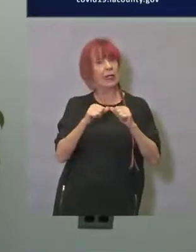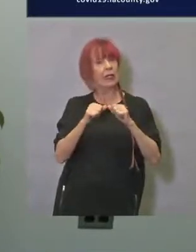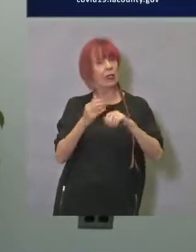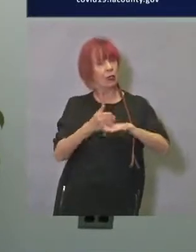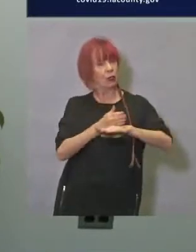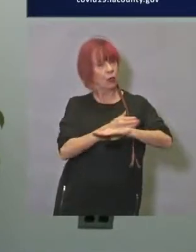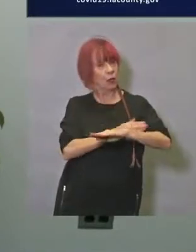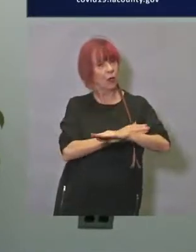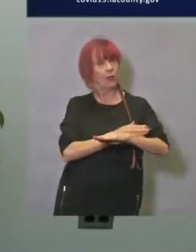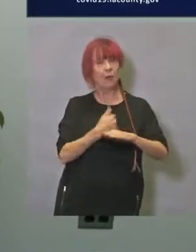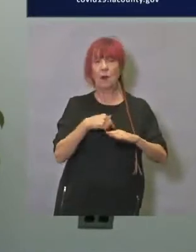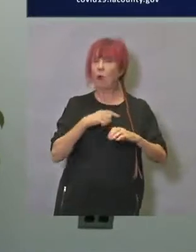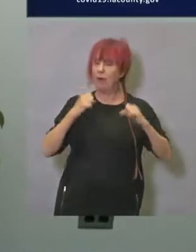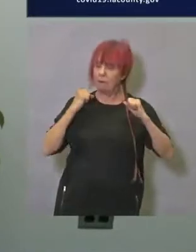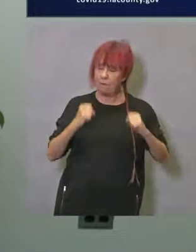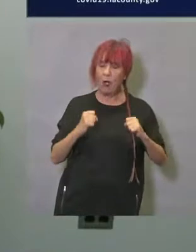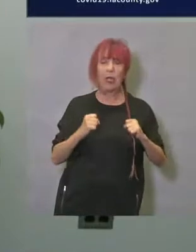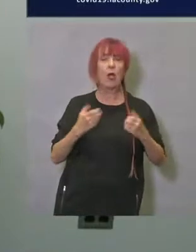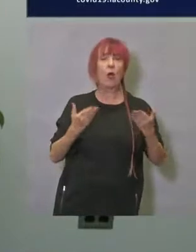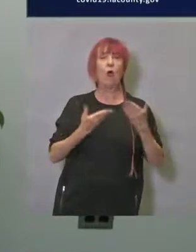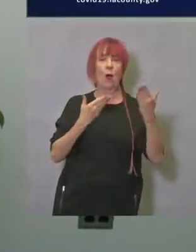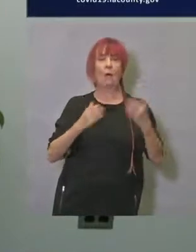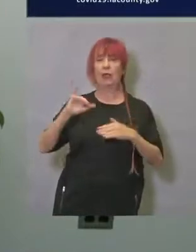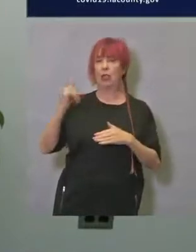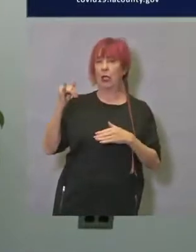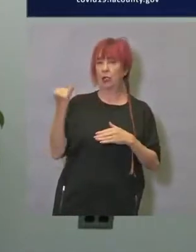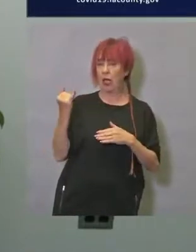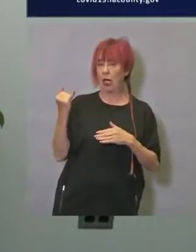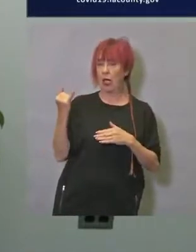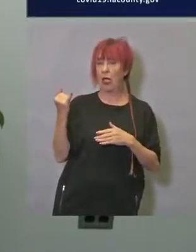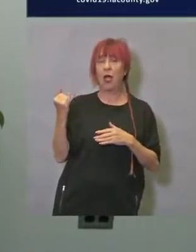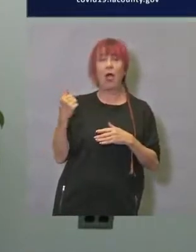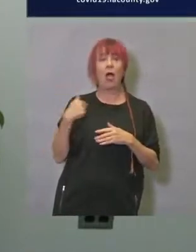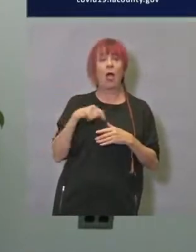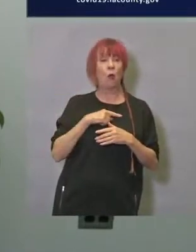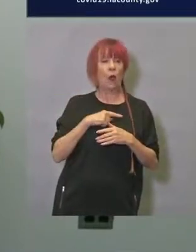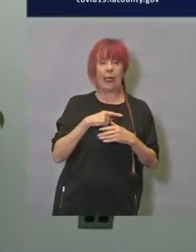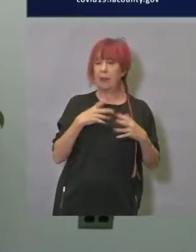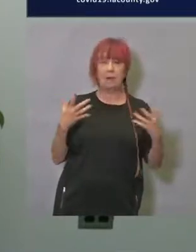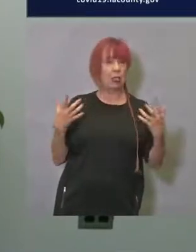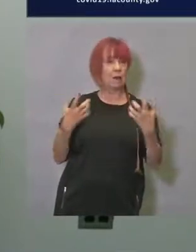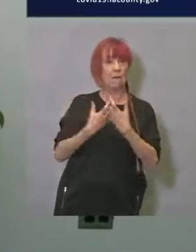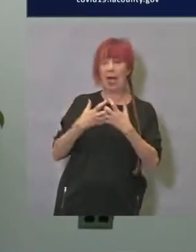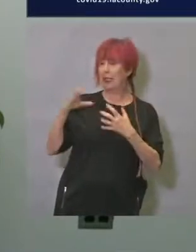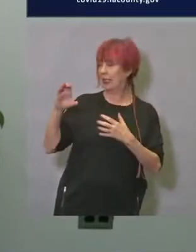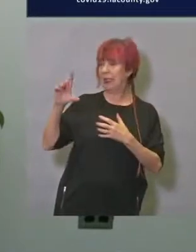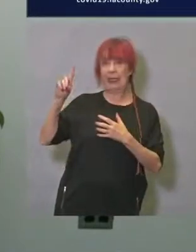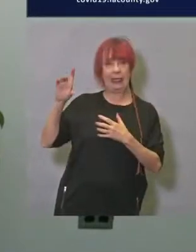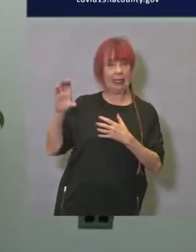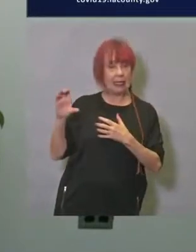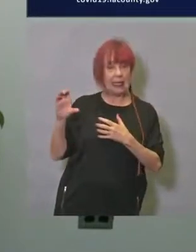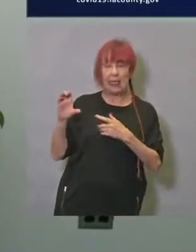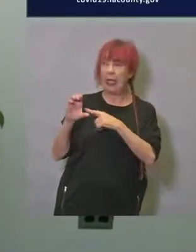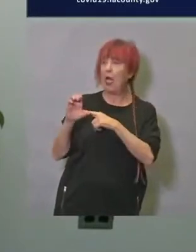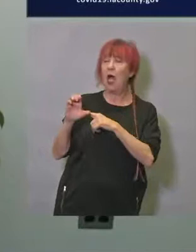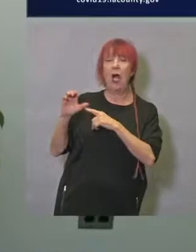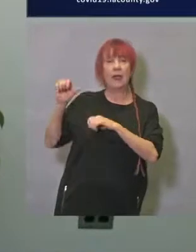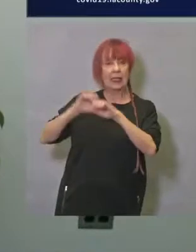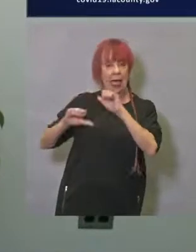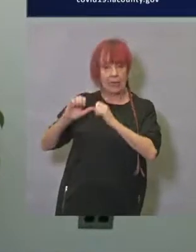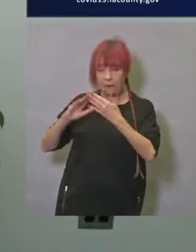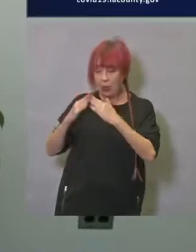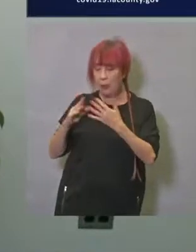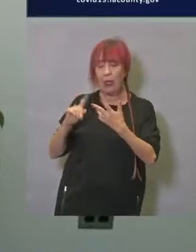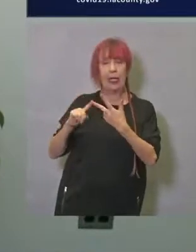recommend Johnson & Johnson vaccine. We are aligned with the CDC and the scientific committees at the